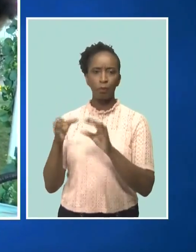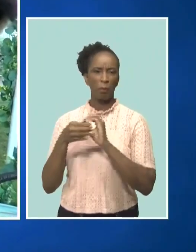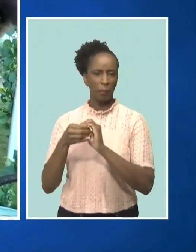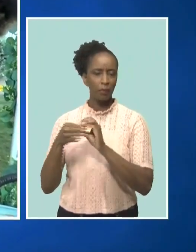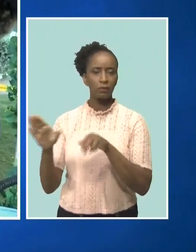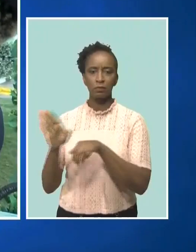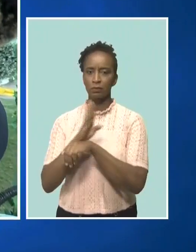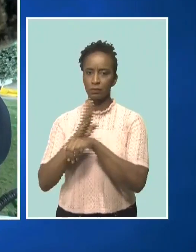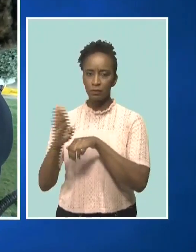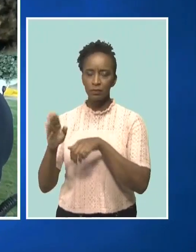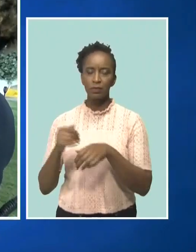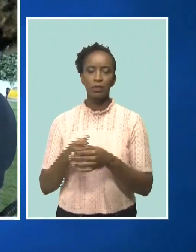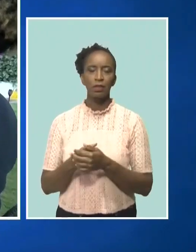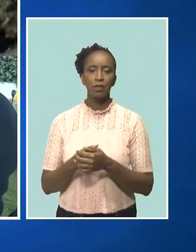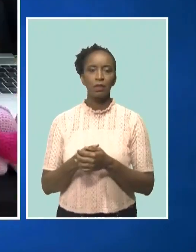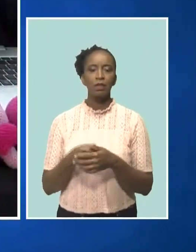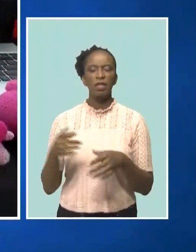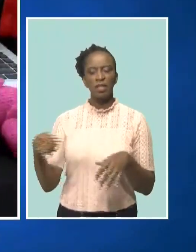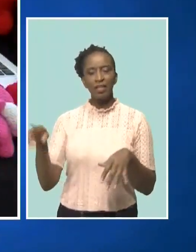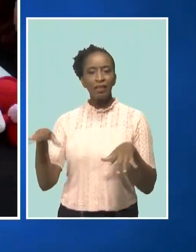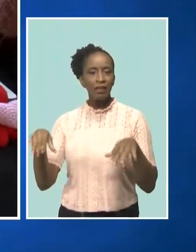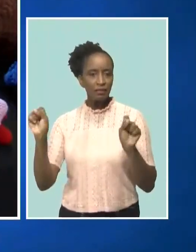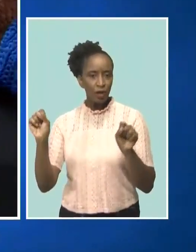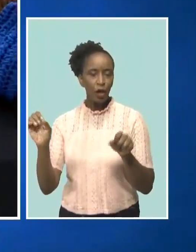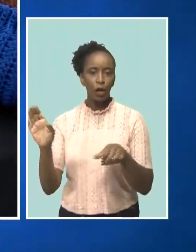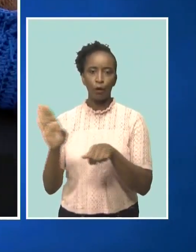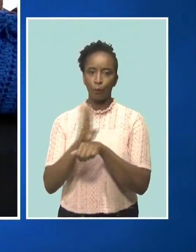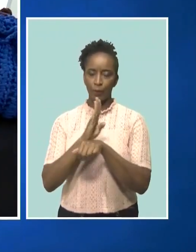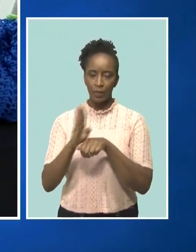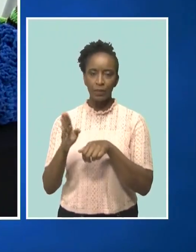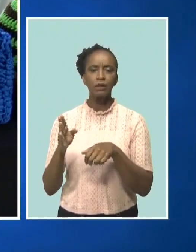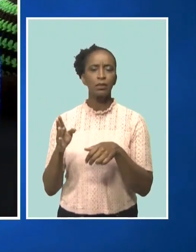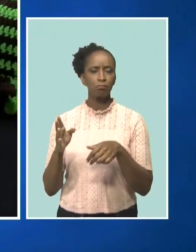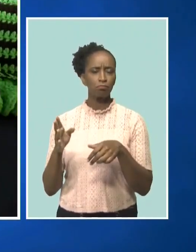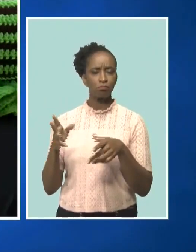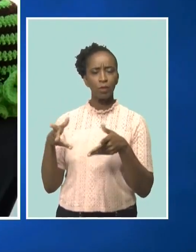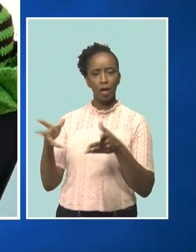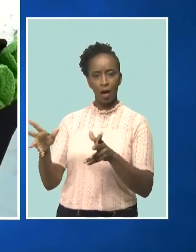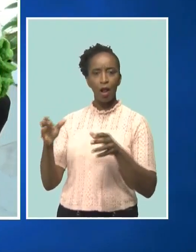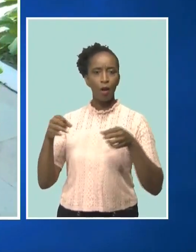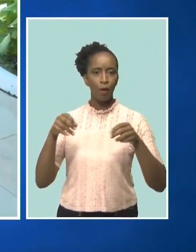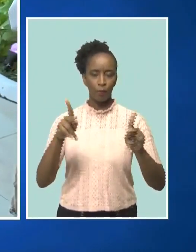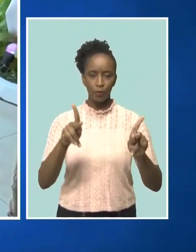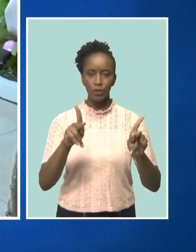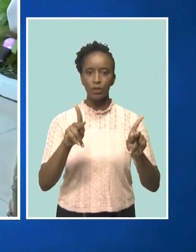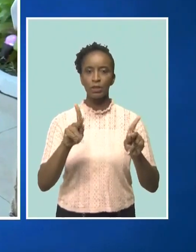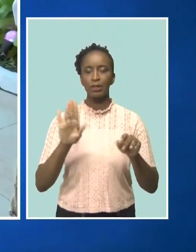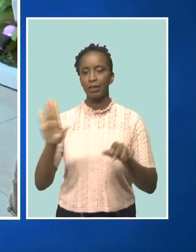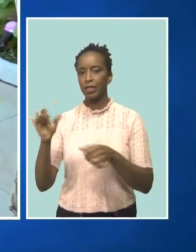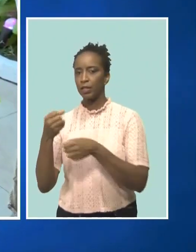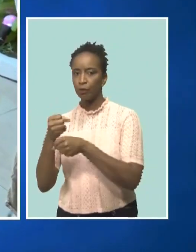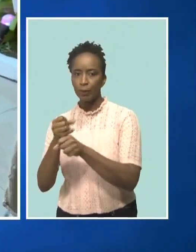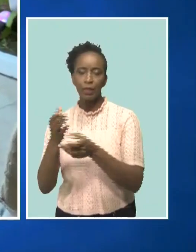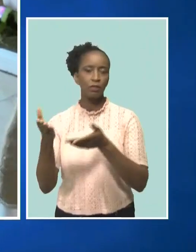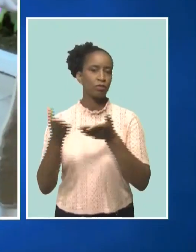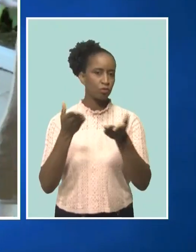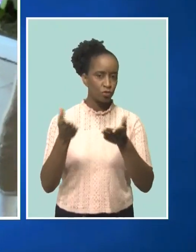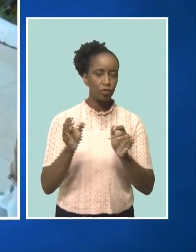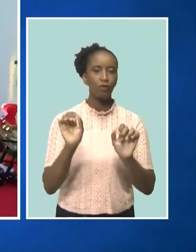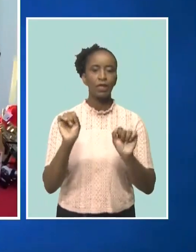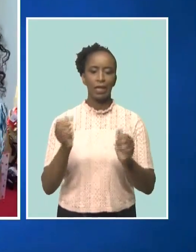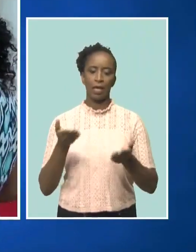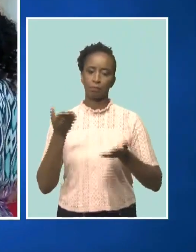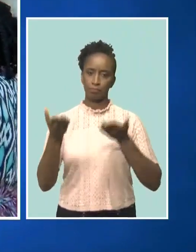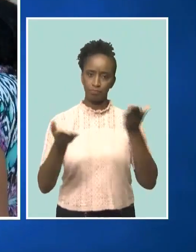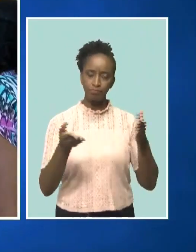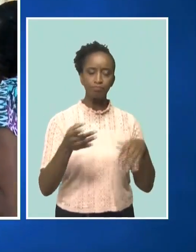coming on the stream of the business element. So we're giving them another opportunity to showcase what they have so that our guests can